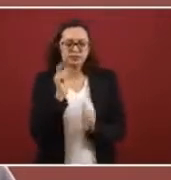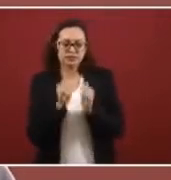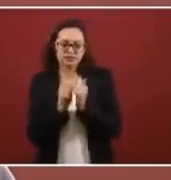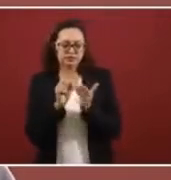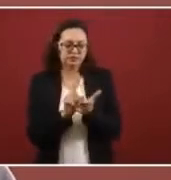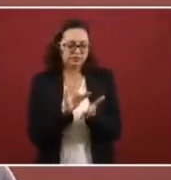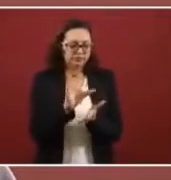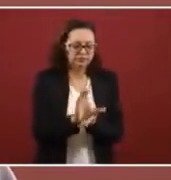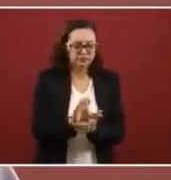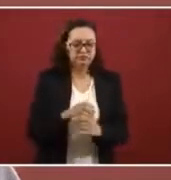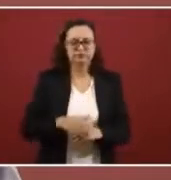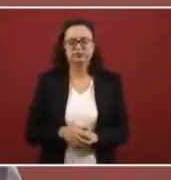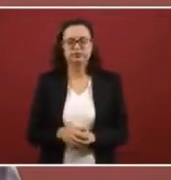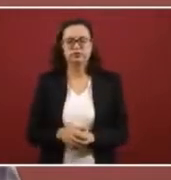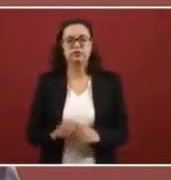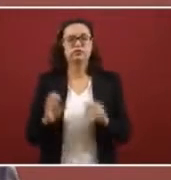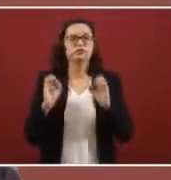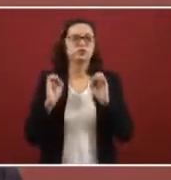is